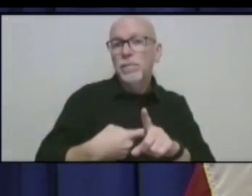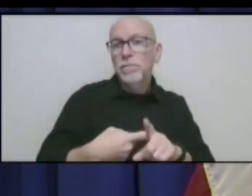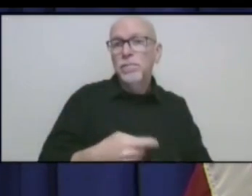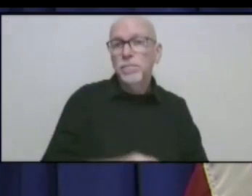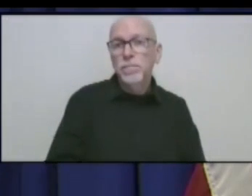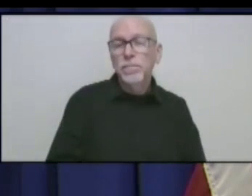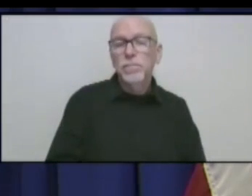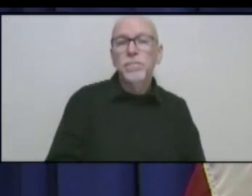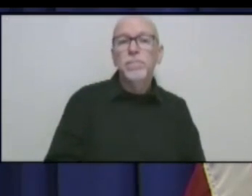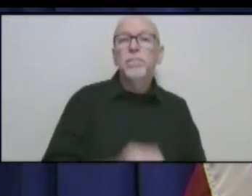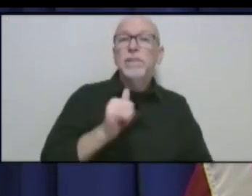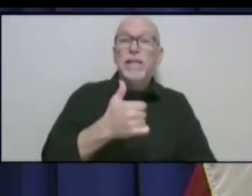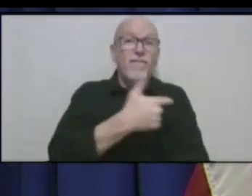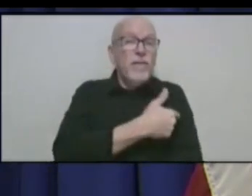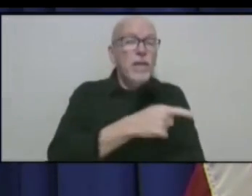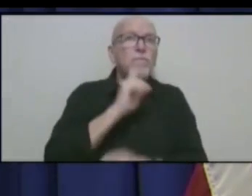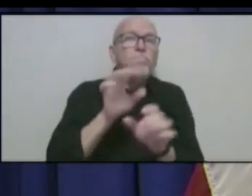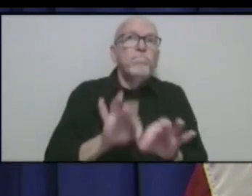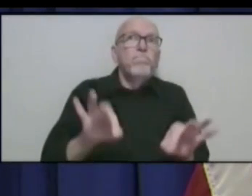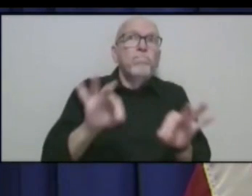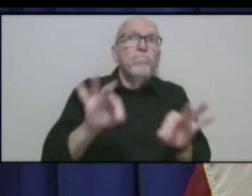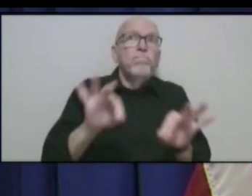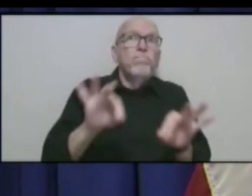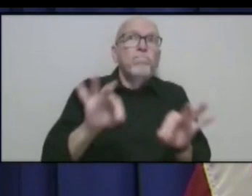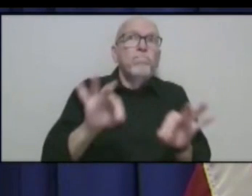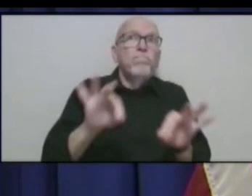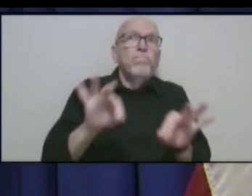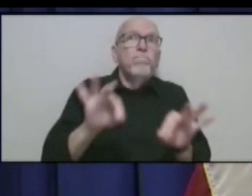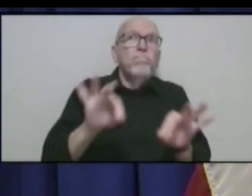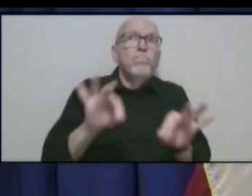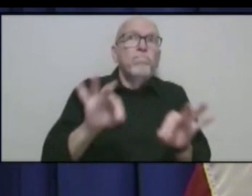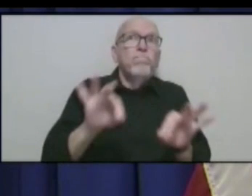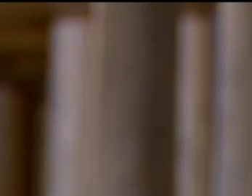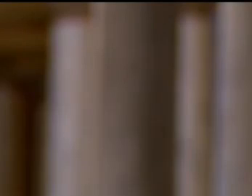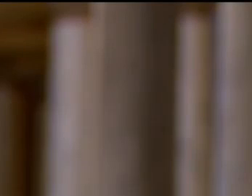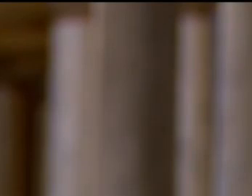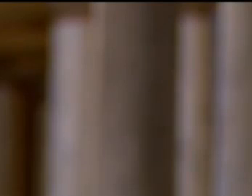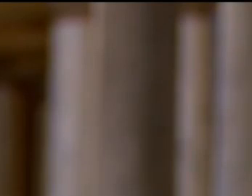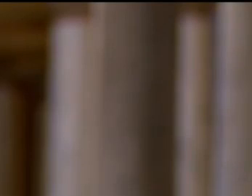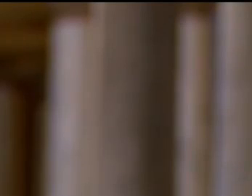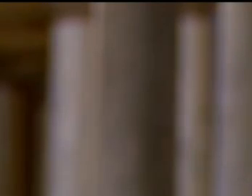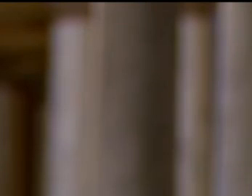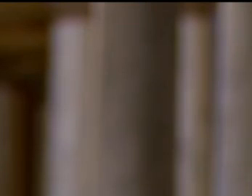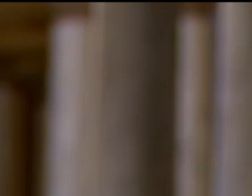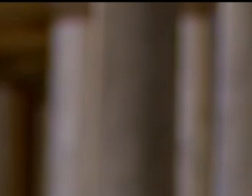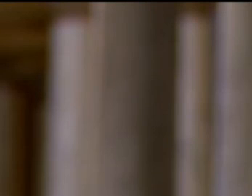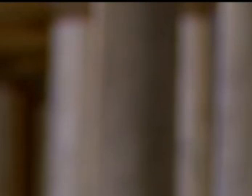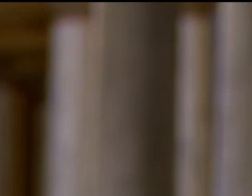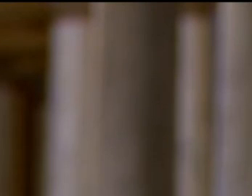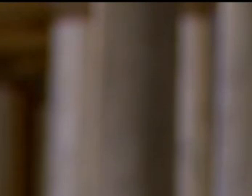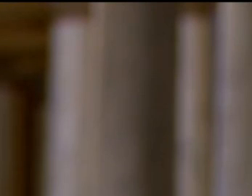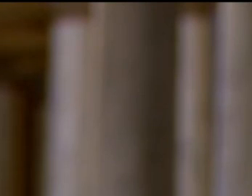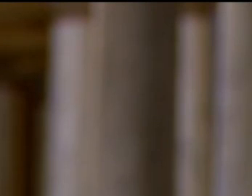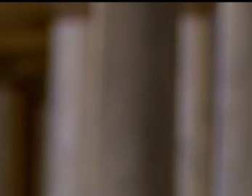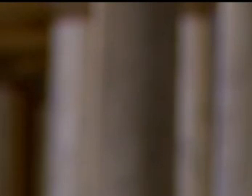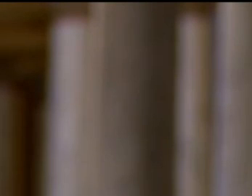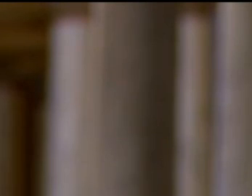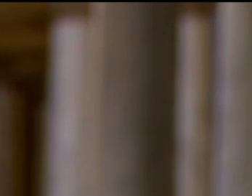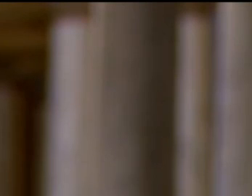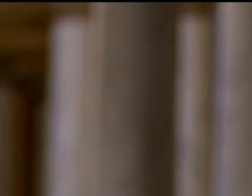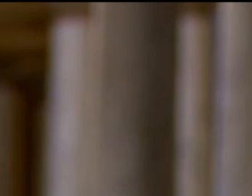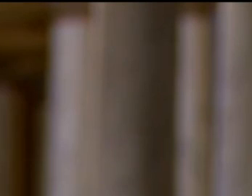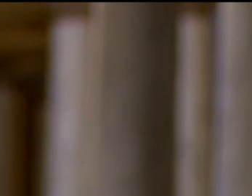in hospitalizations. He's meeting with local officials next week to see what could be done better. Now, Governor Eric Holcomb and Dr.